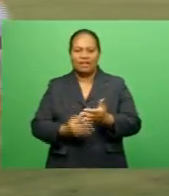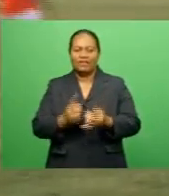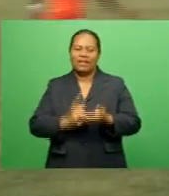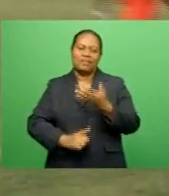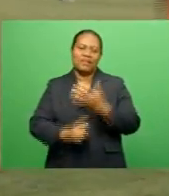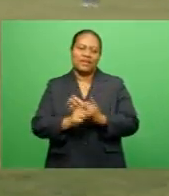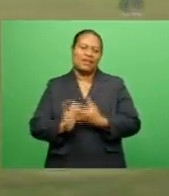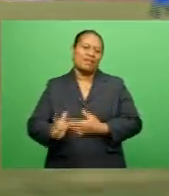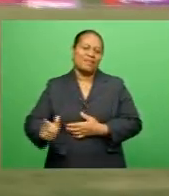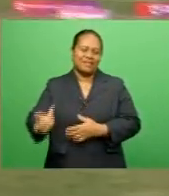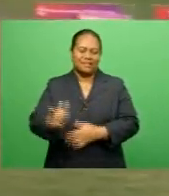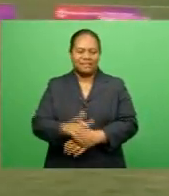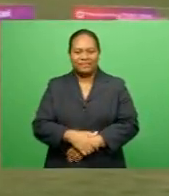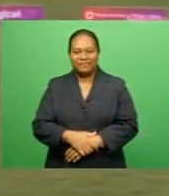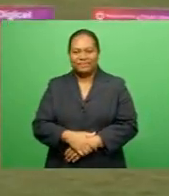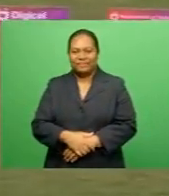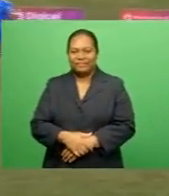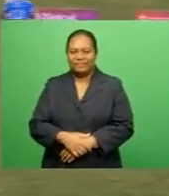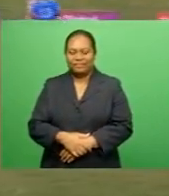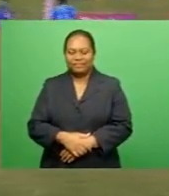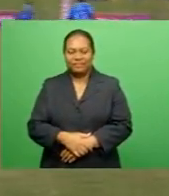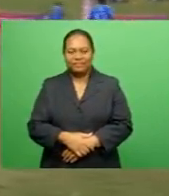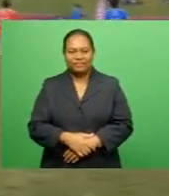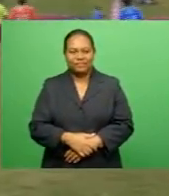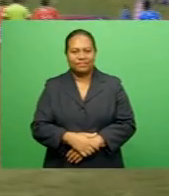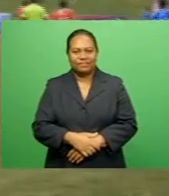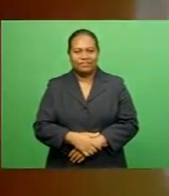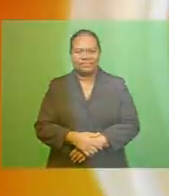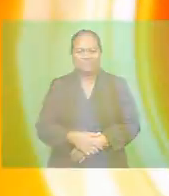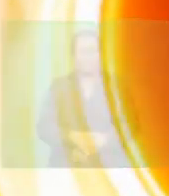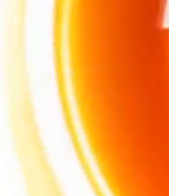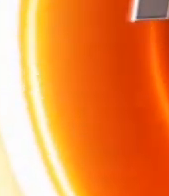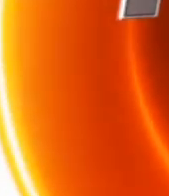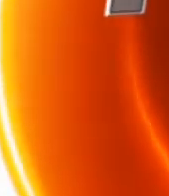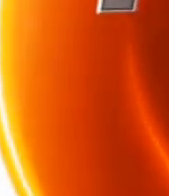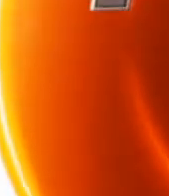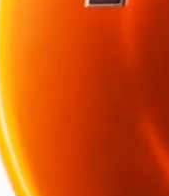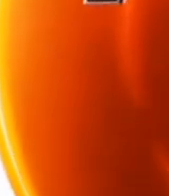Subrail Park. Carlini Tavi, FBC Sports.